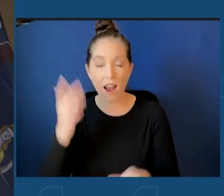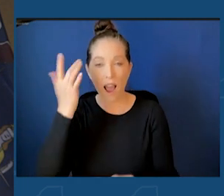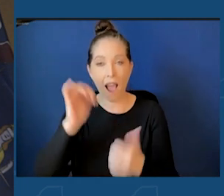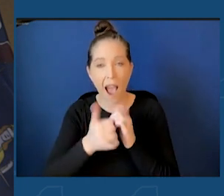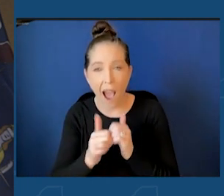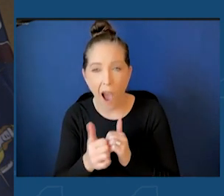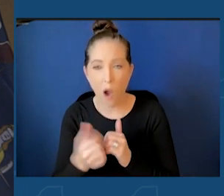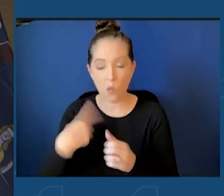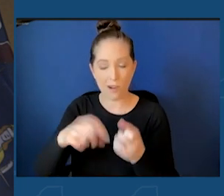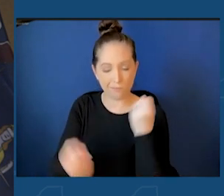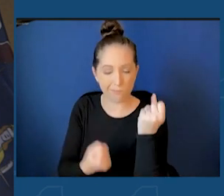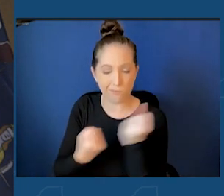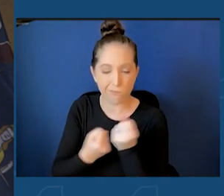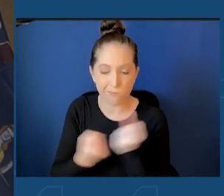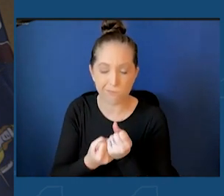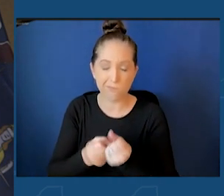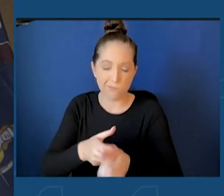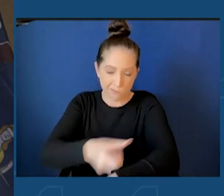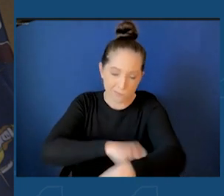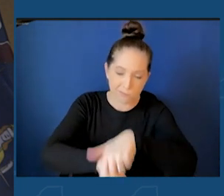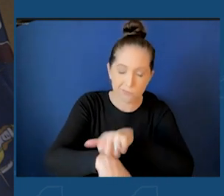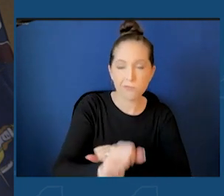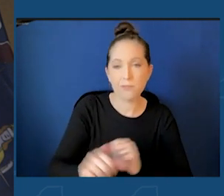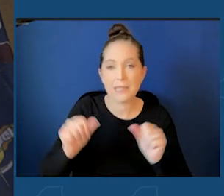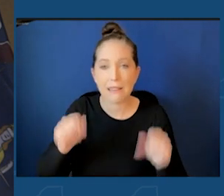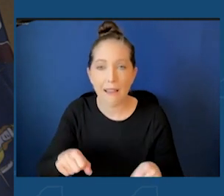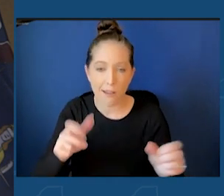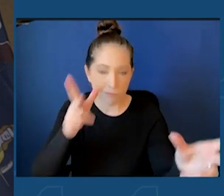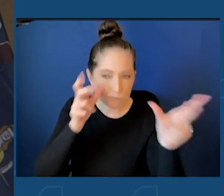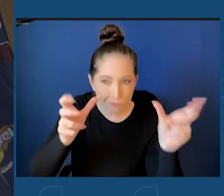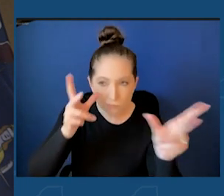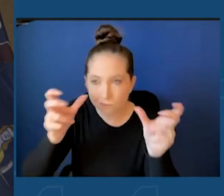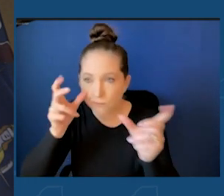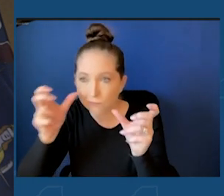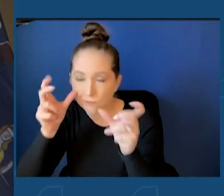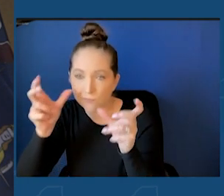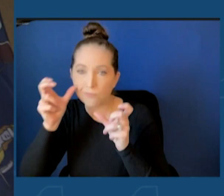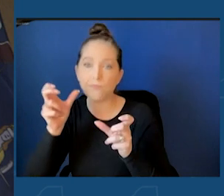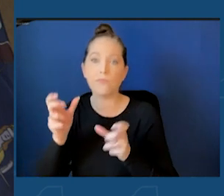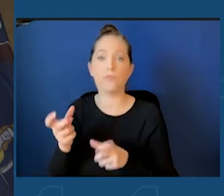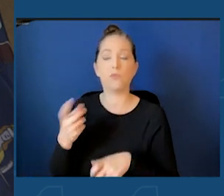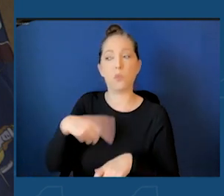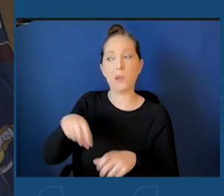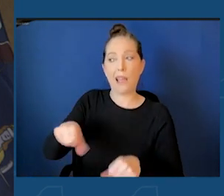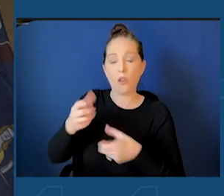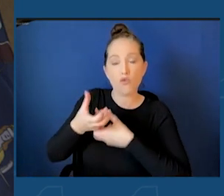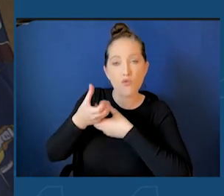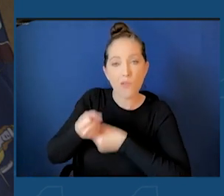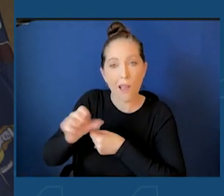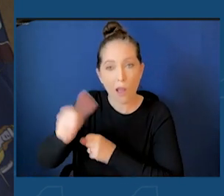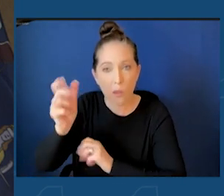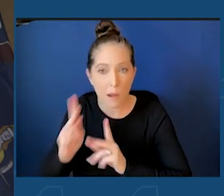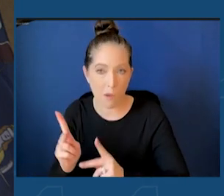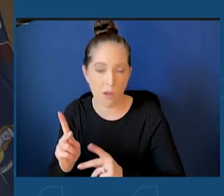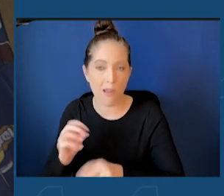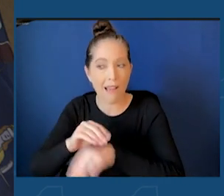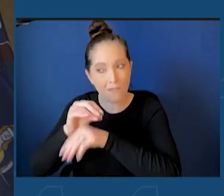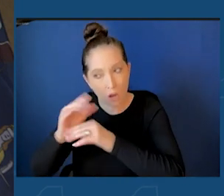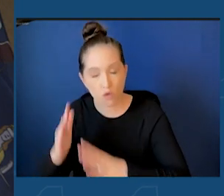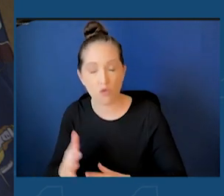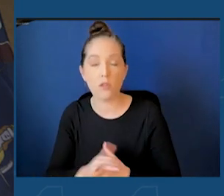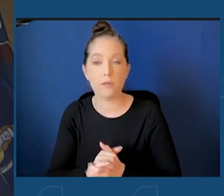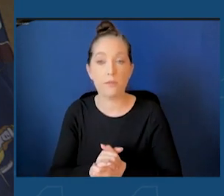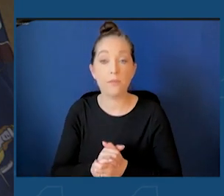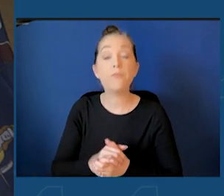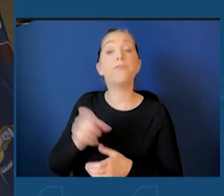knowing the power of our voices and being trusted advisors of so many other people. So we're going to do that. But also this spring, I